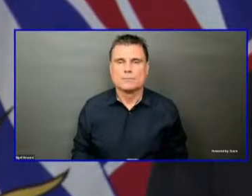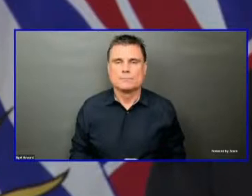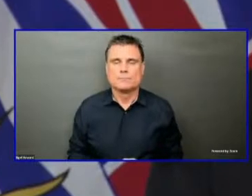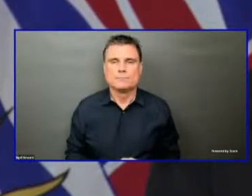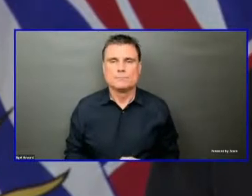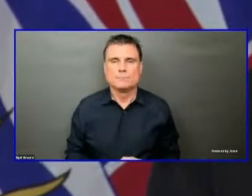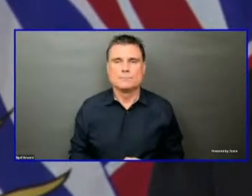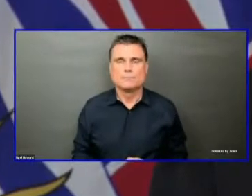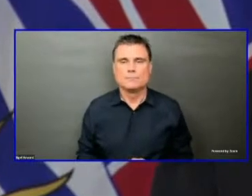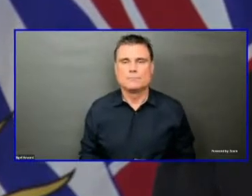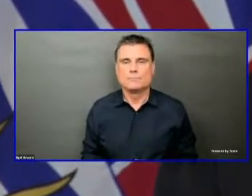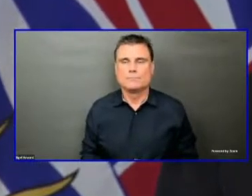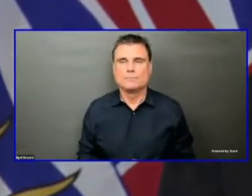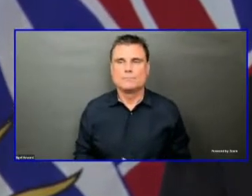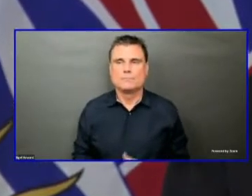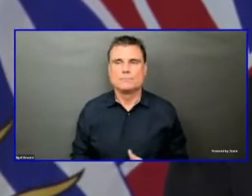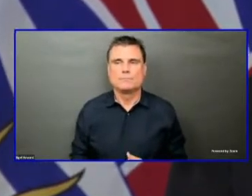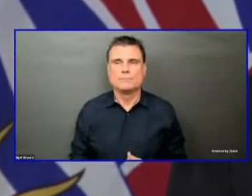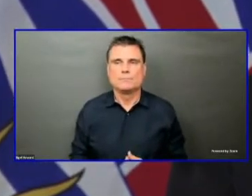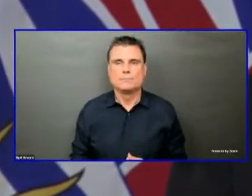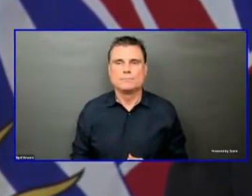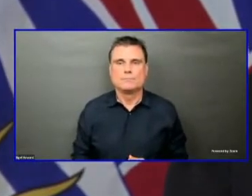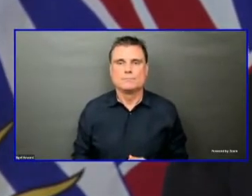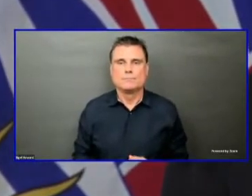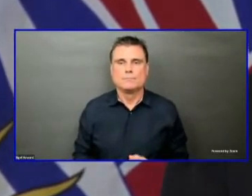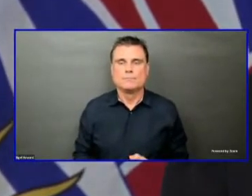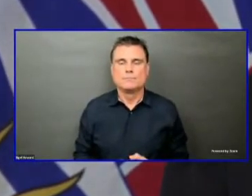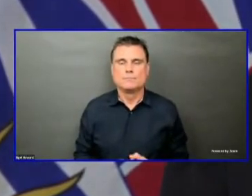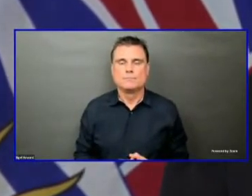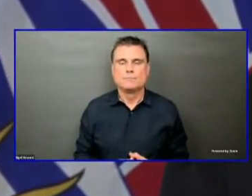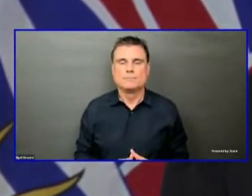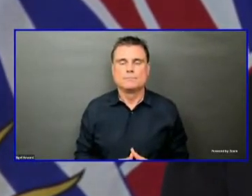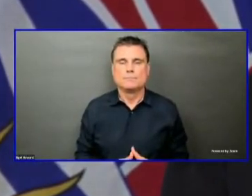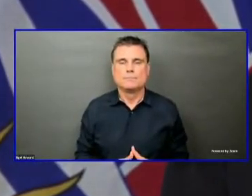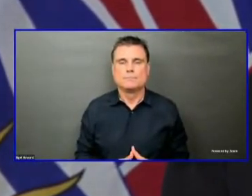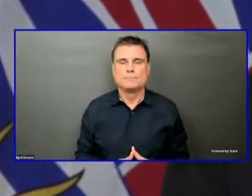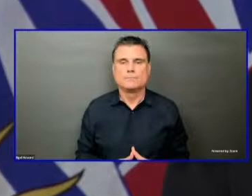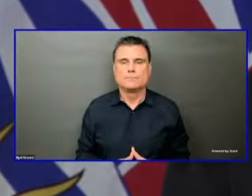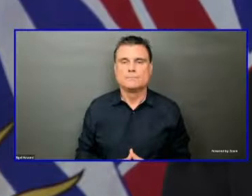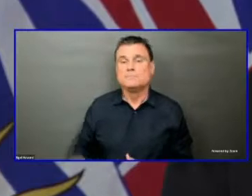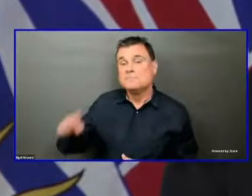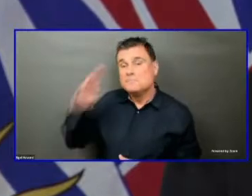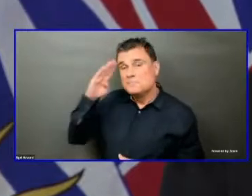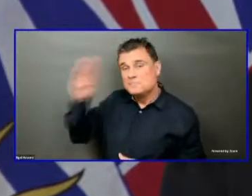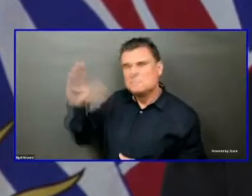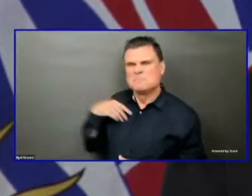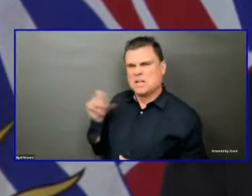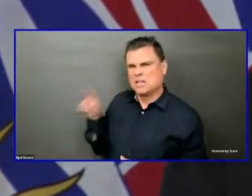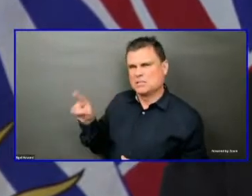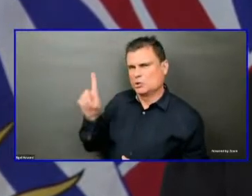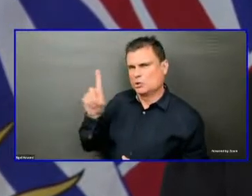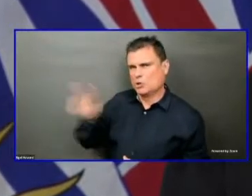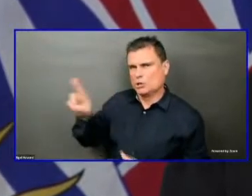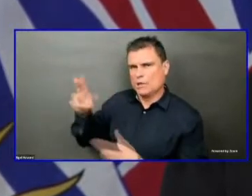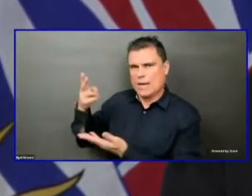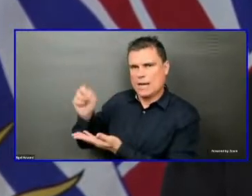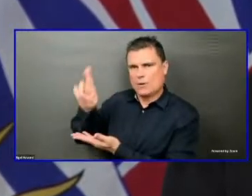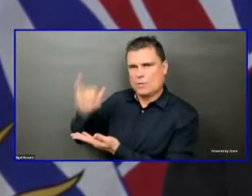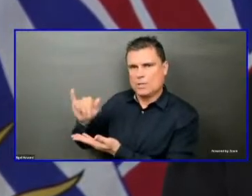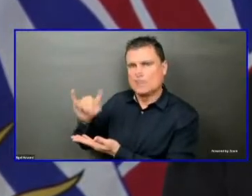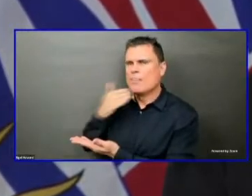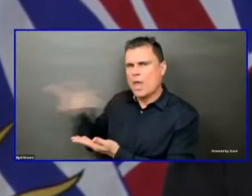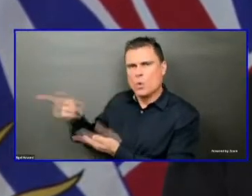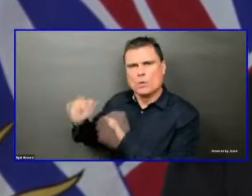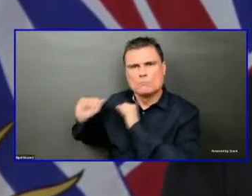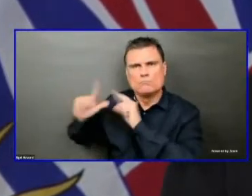Palmer, Vancouver Sun. Good day, Dr. Henry. Thank you for the briefing. Appreciated. In